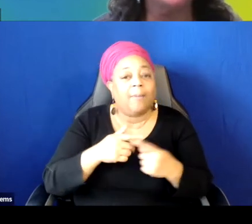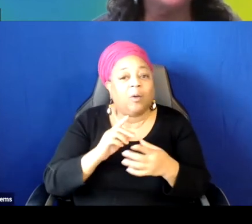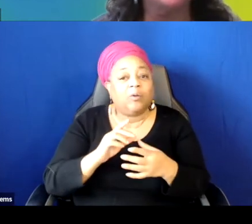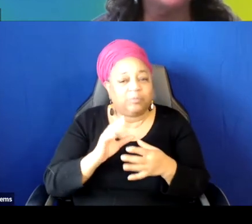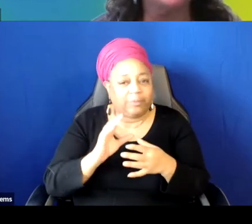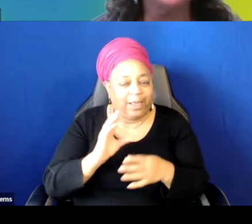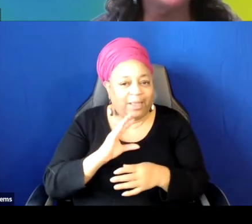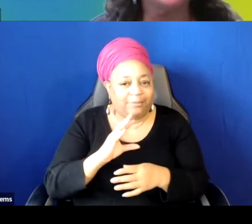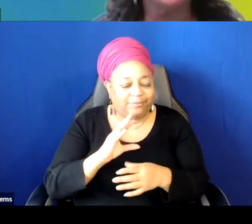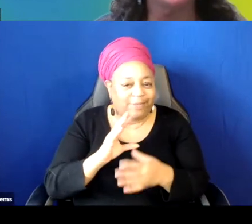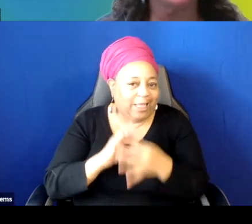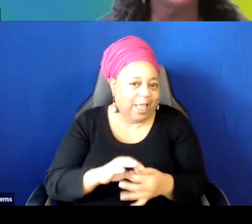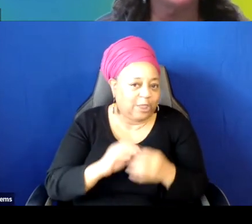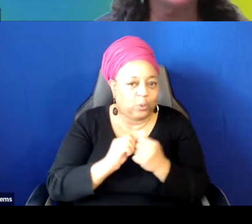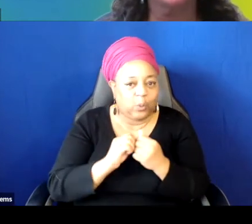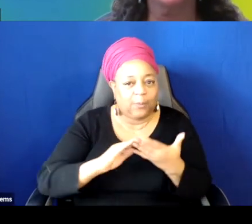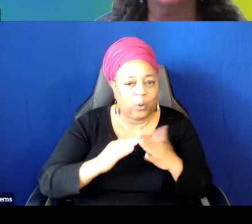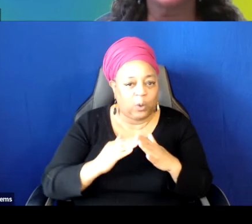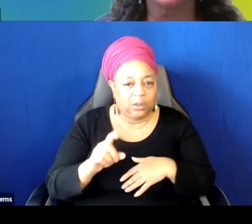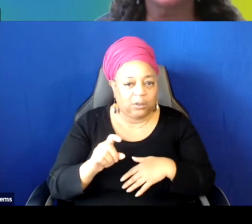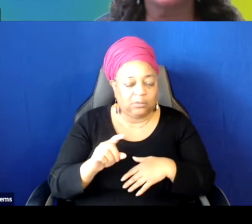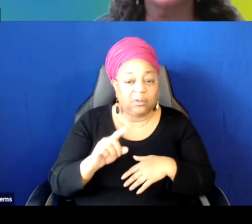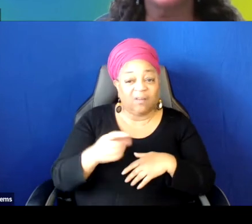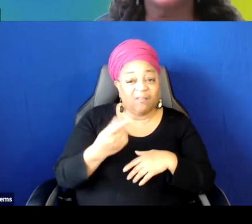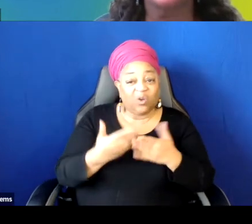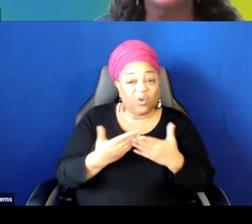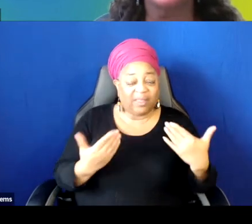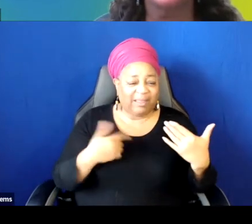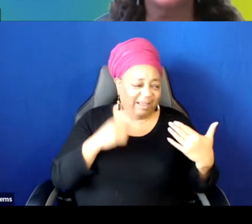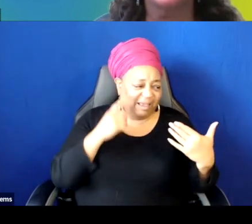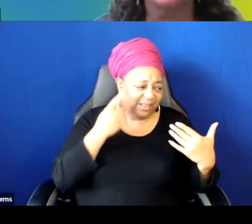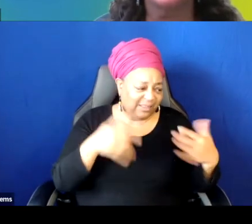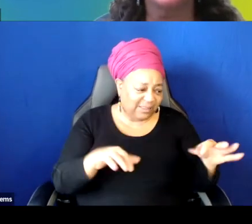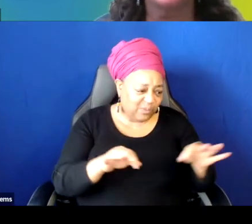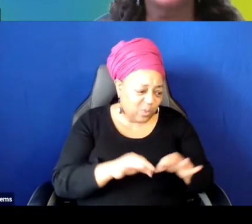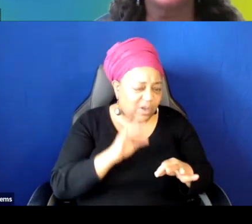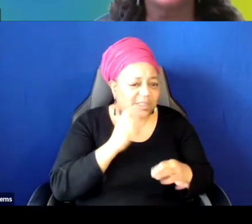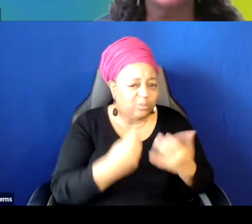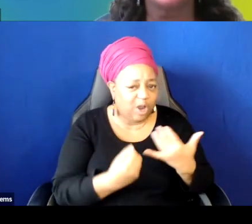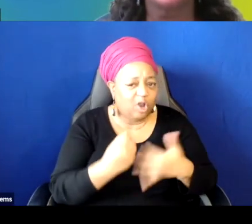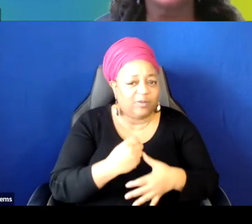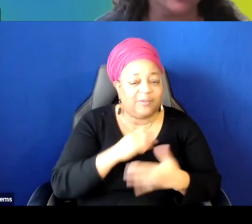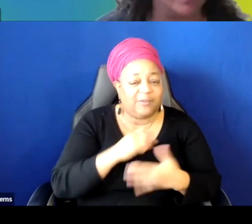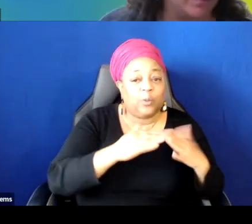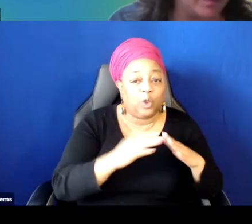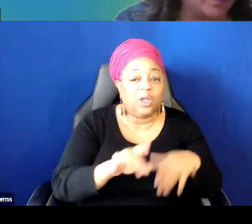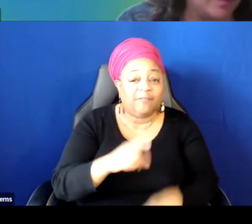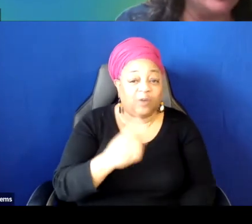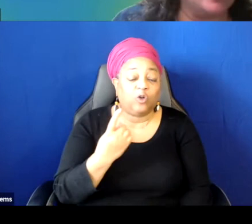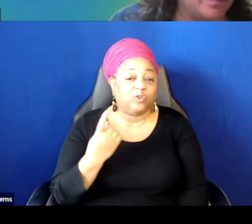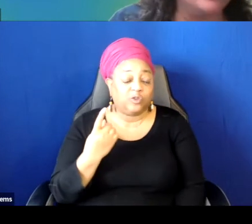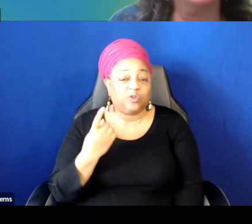For me, I think, like I mentioned, the first thing that I think is extremely important is prioritizing community first,